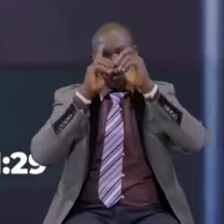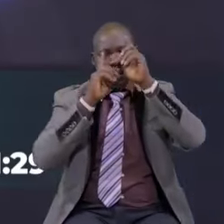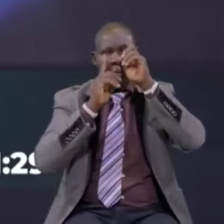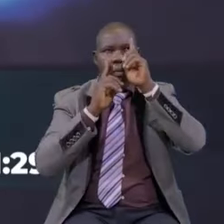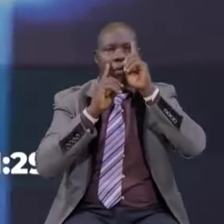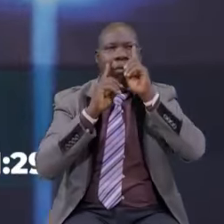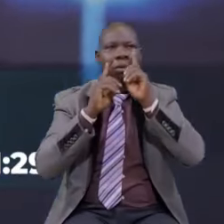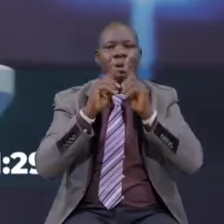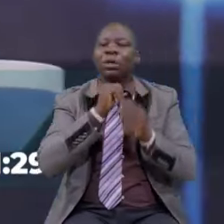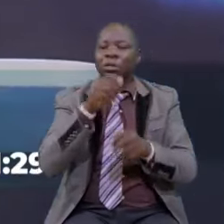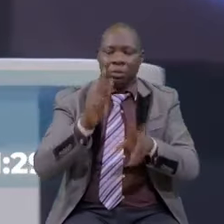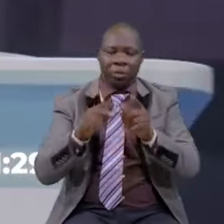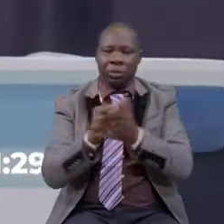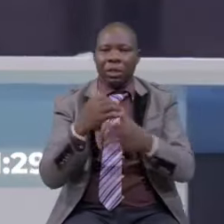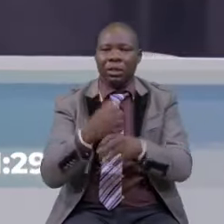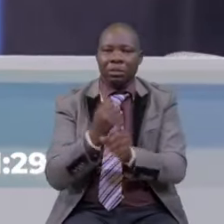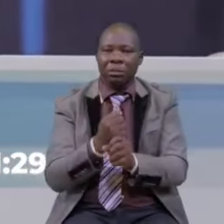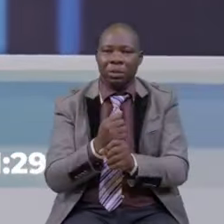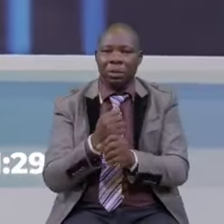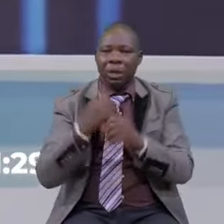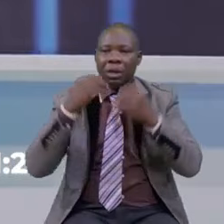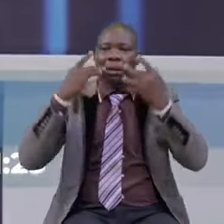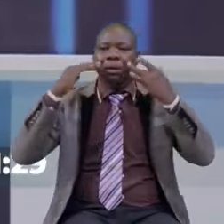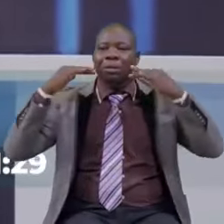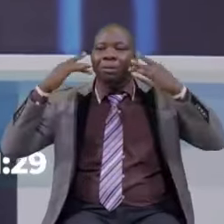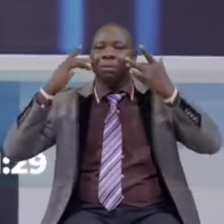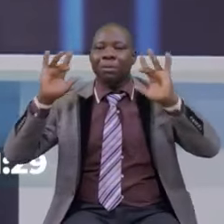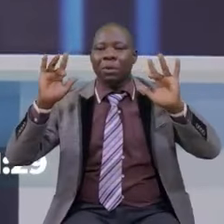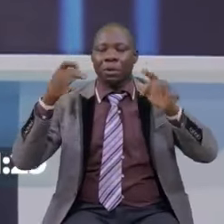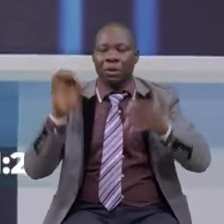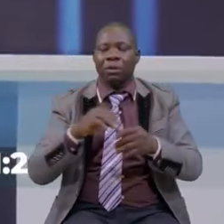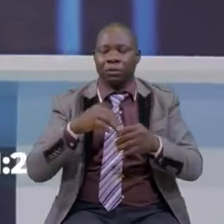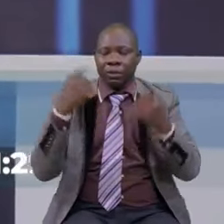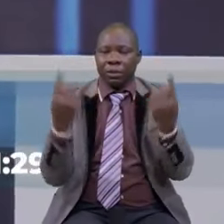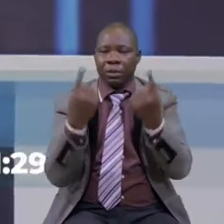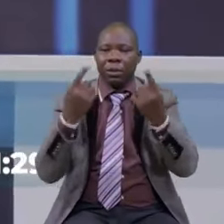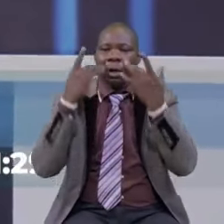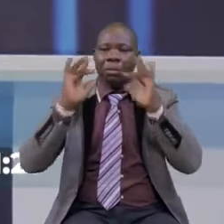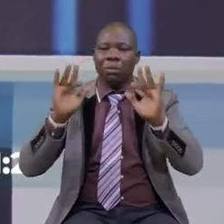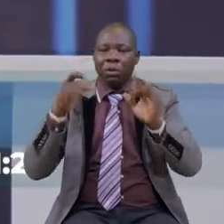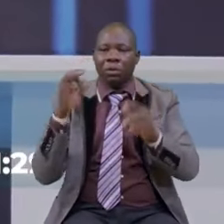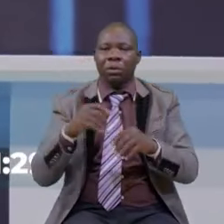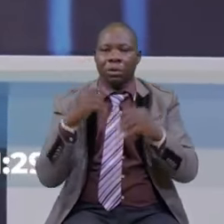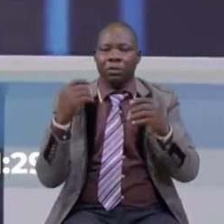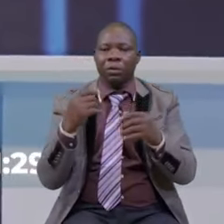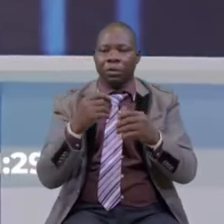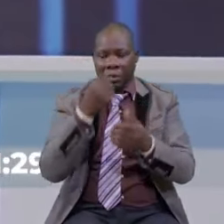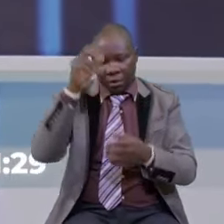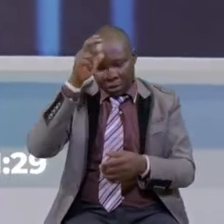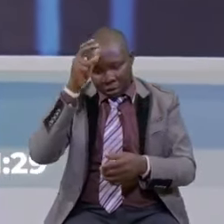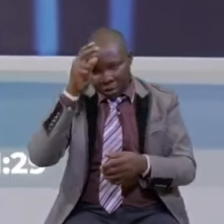the people that make mockery of sin, mockery of